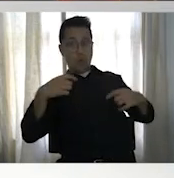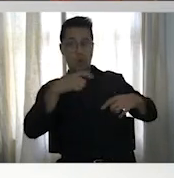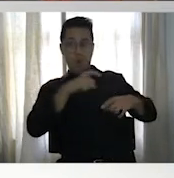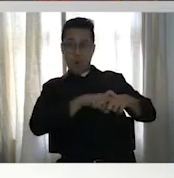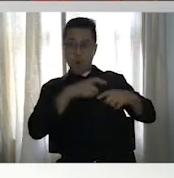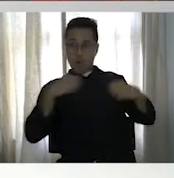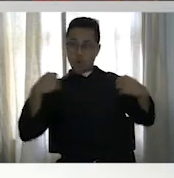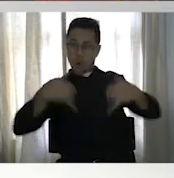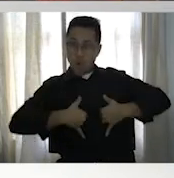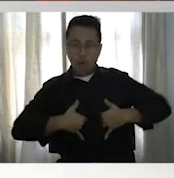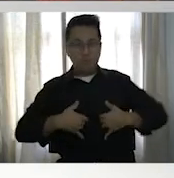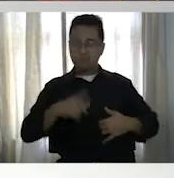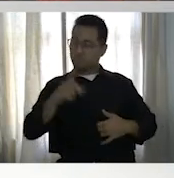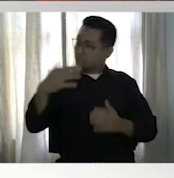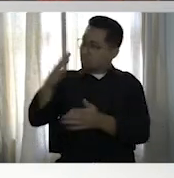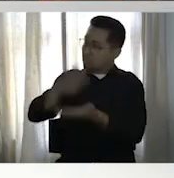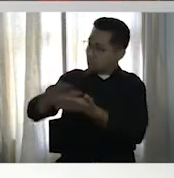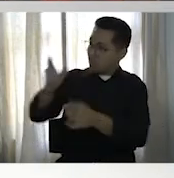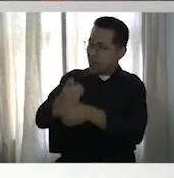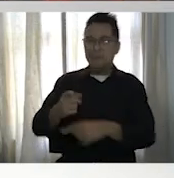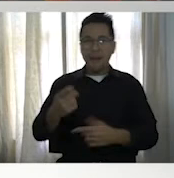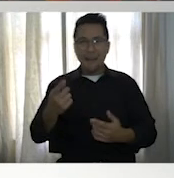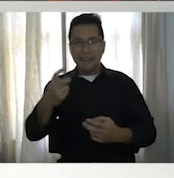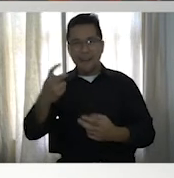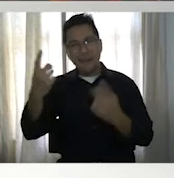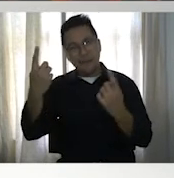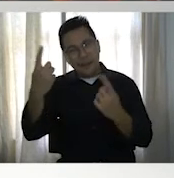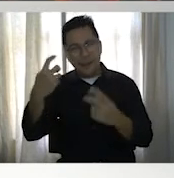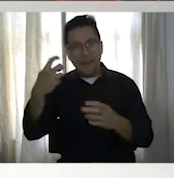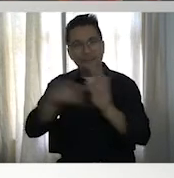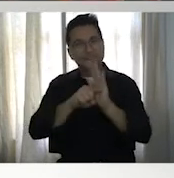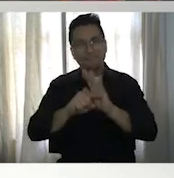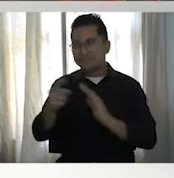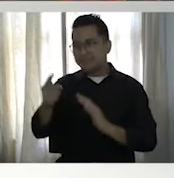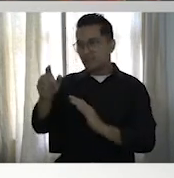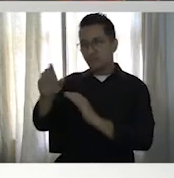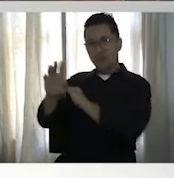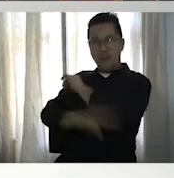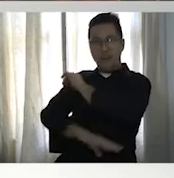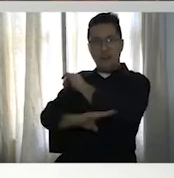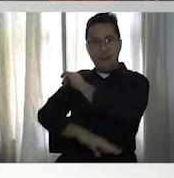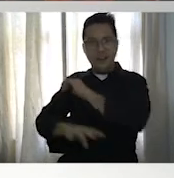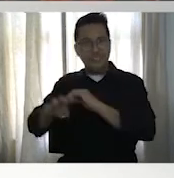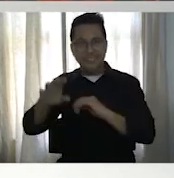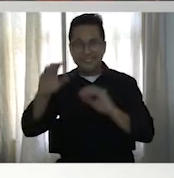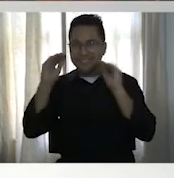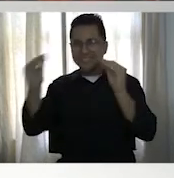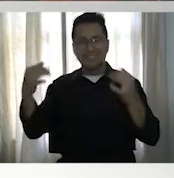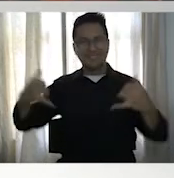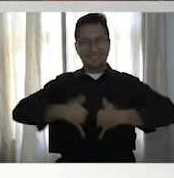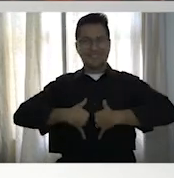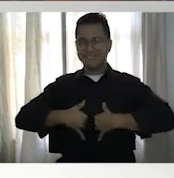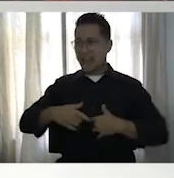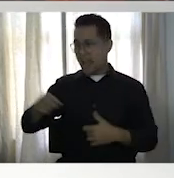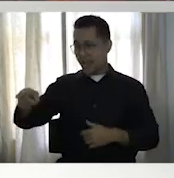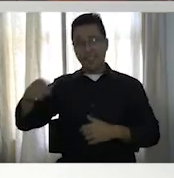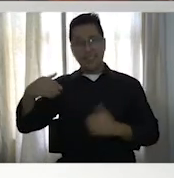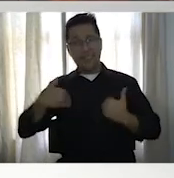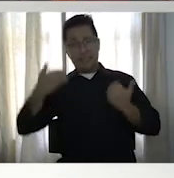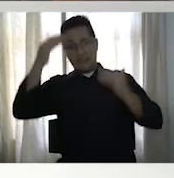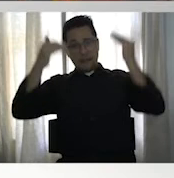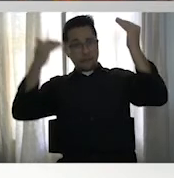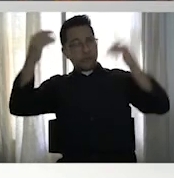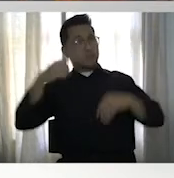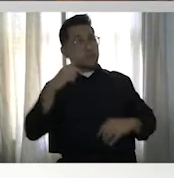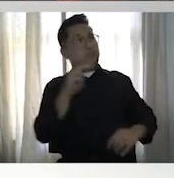rule, right? The problem was it was like August. There were no coats when the person, came to the door, and the young adults